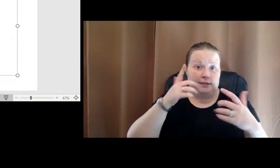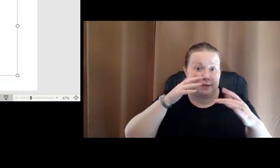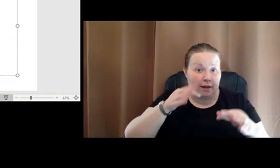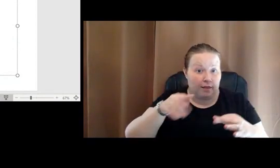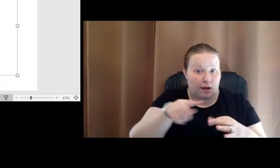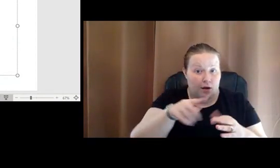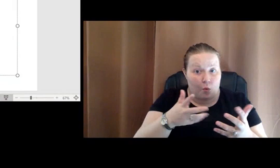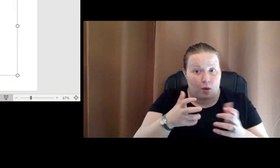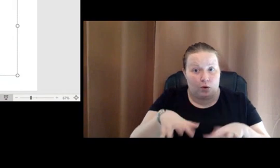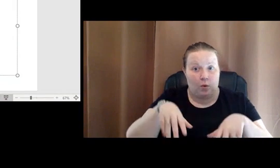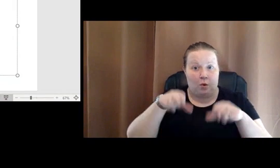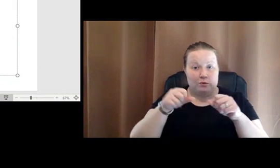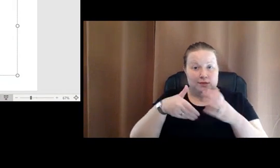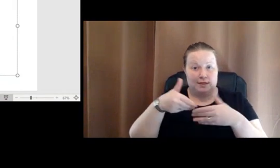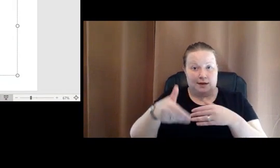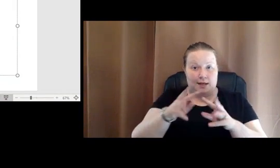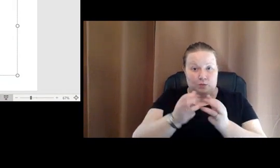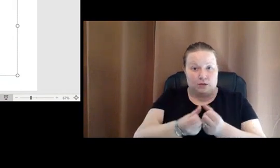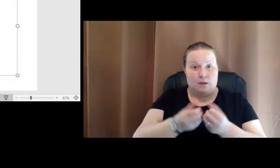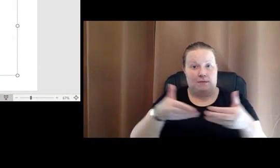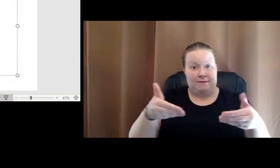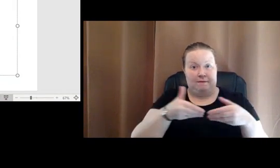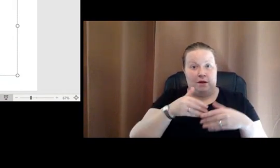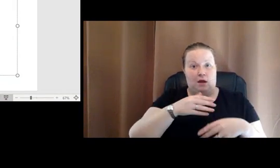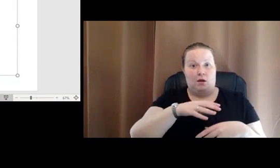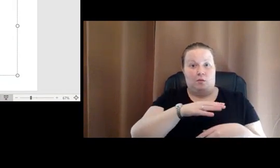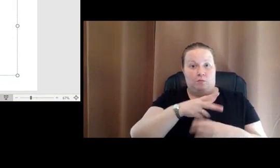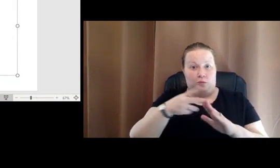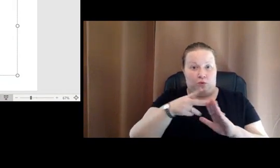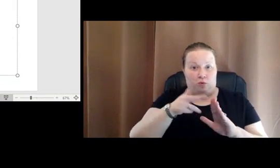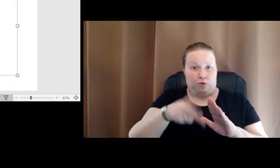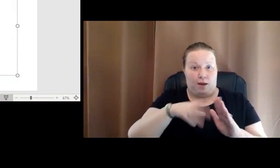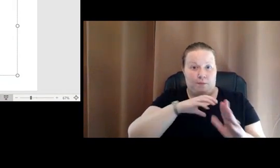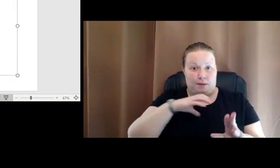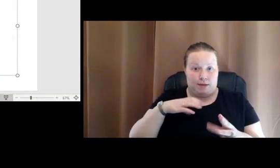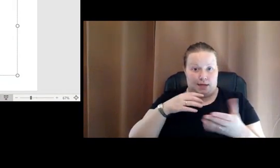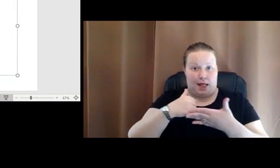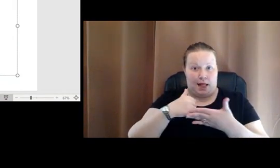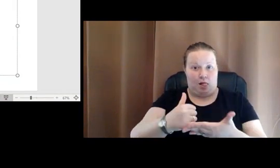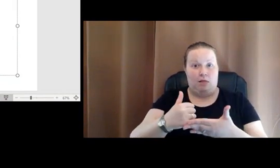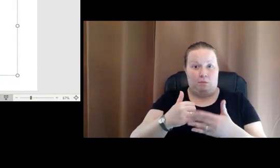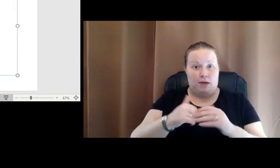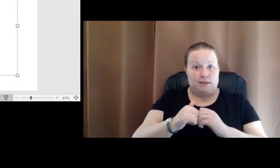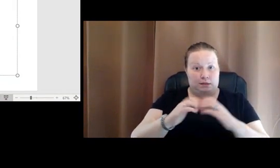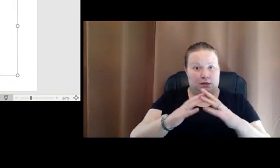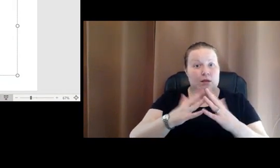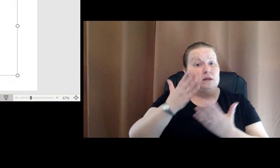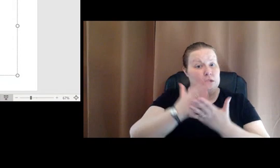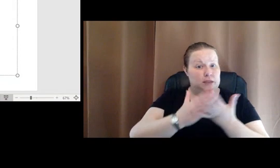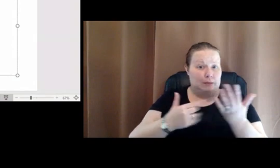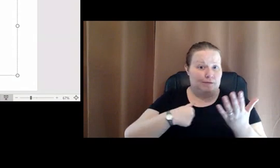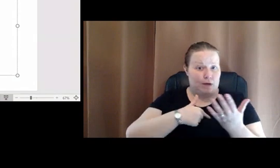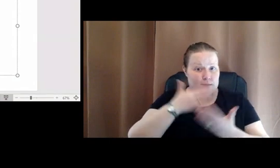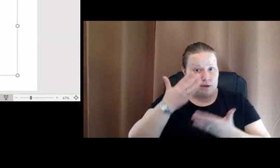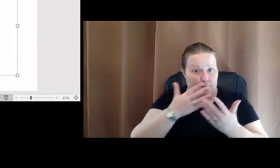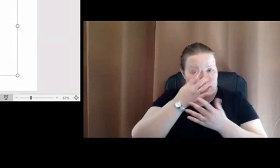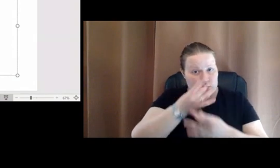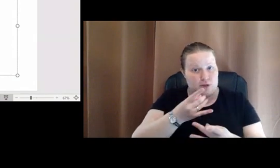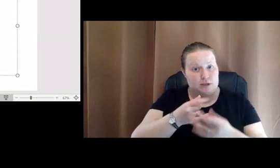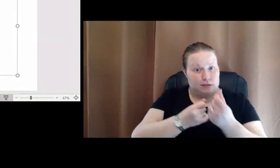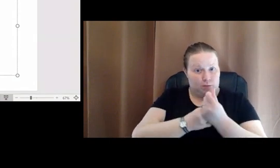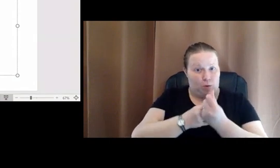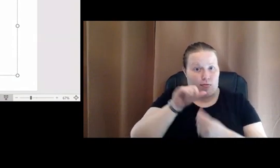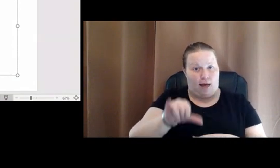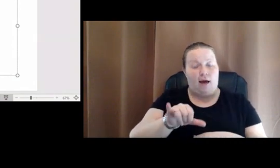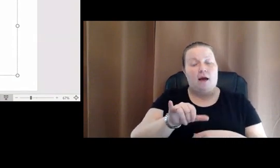and invite a program committee to help them assemble it. I think some of us might be interested in helping to support that as well,